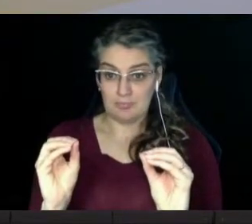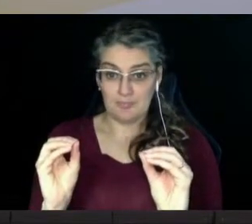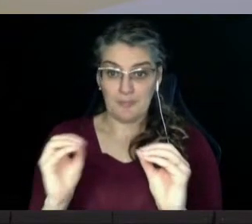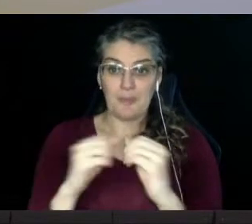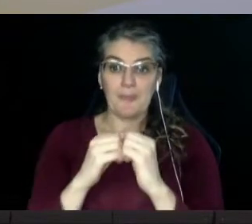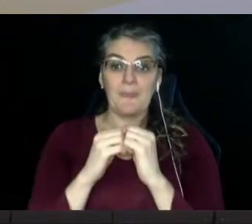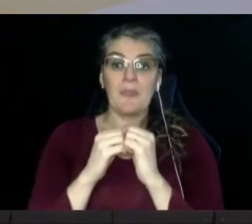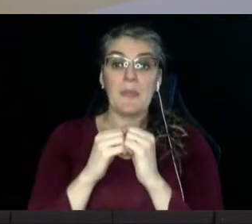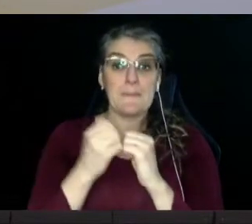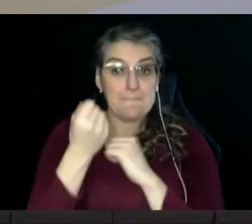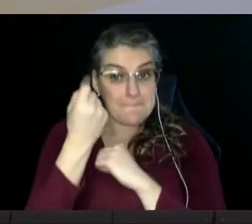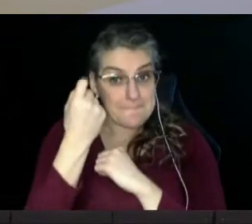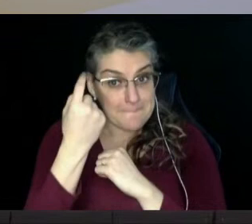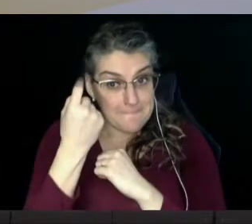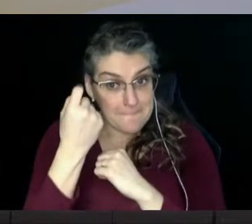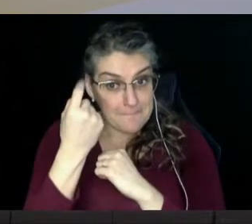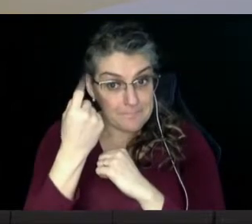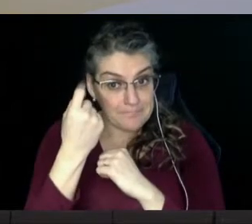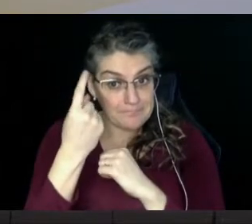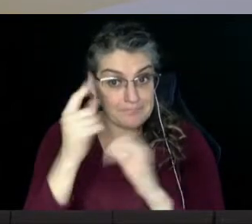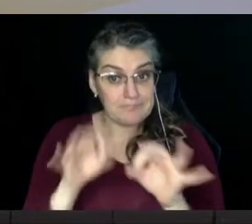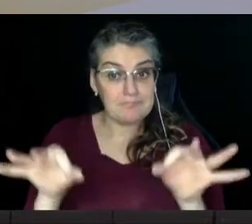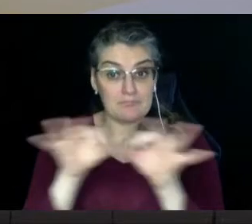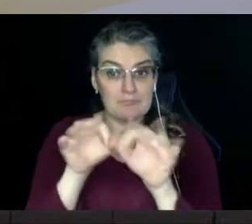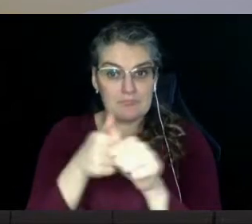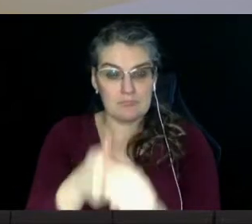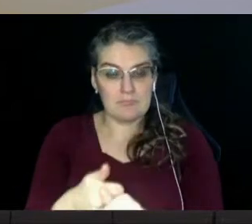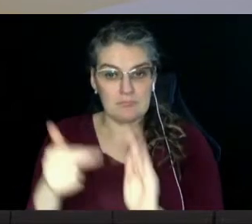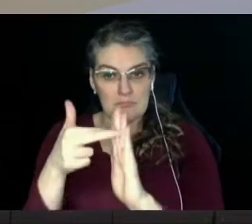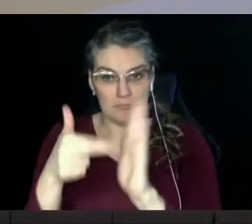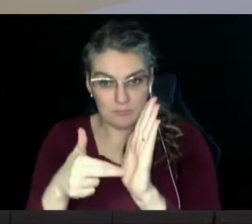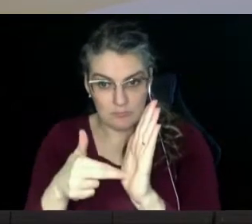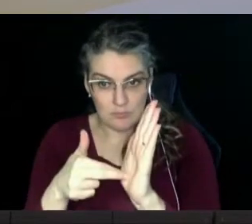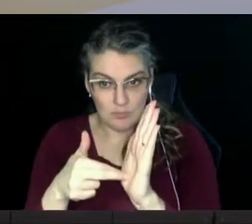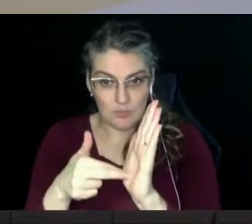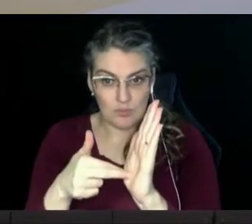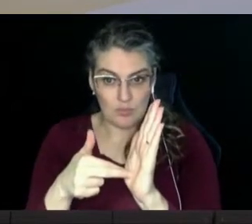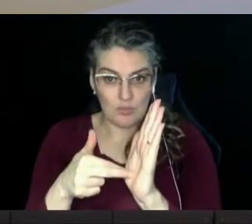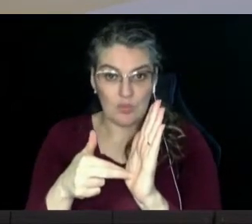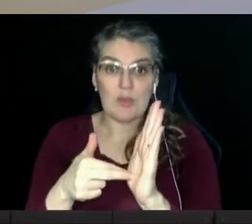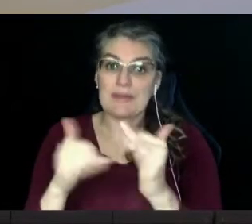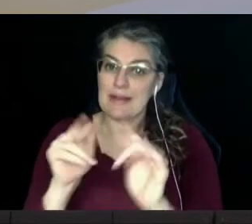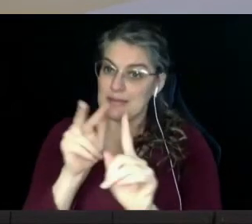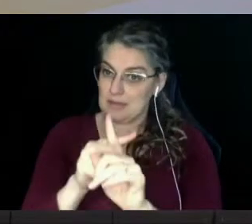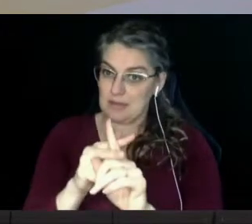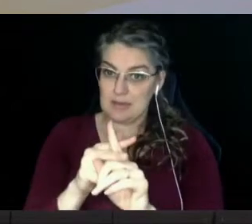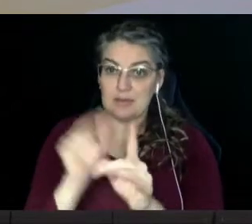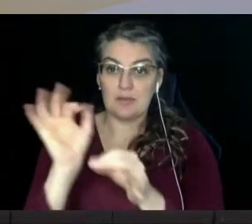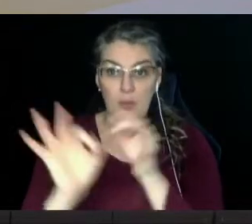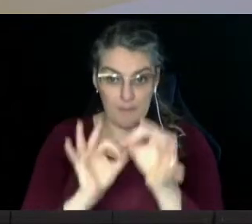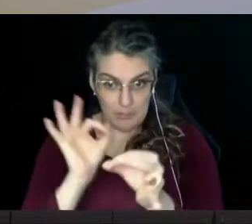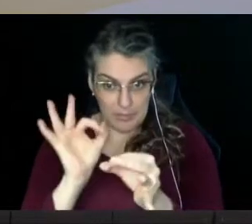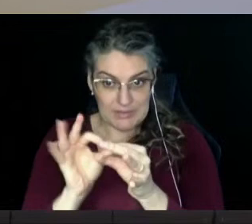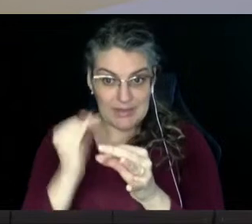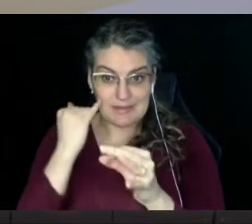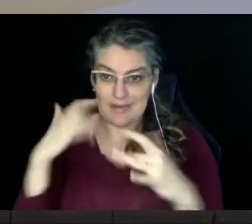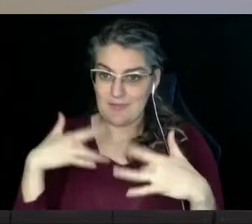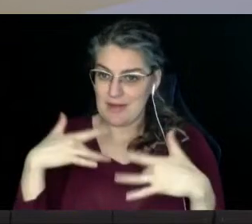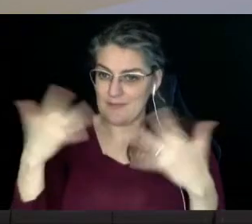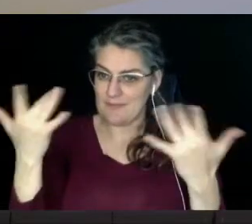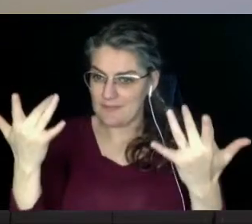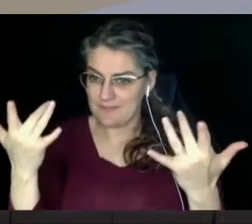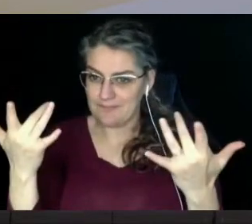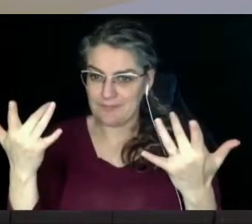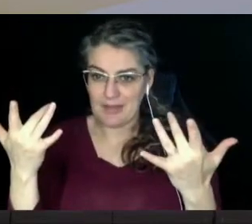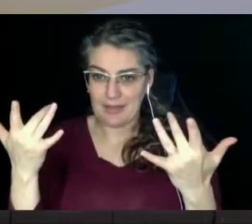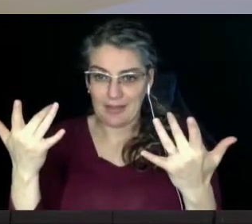Islanders should continue to follow the public health measures and be tested for COVID-19 even if they have mild symptoms. The increasing prevalence of